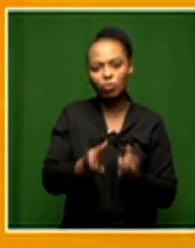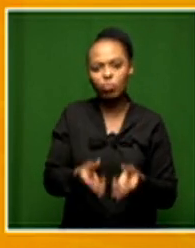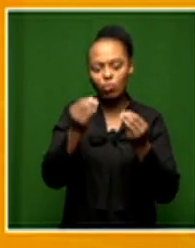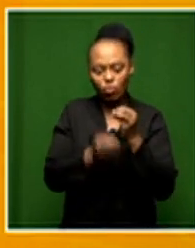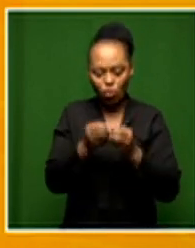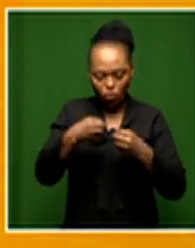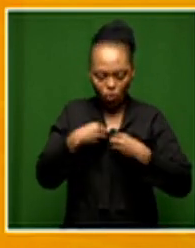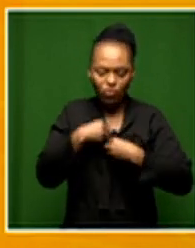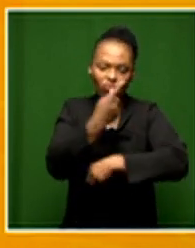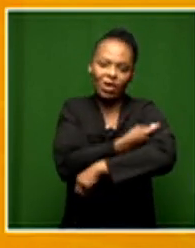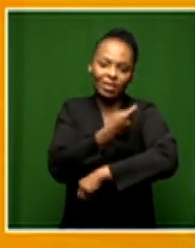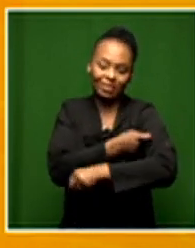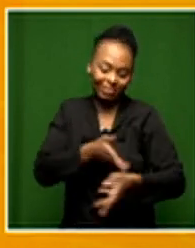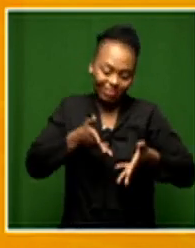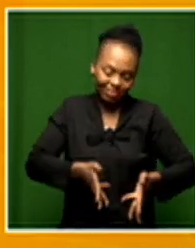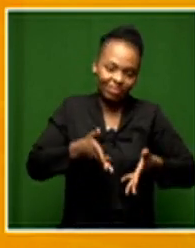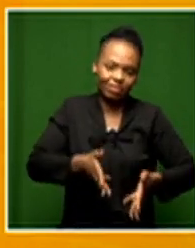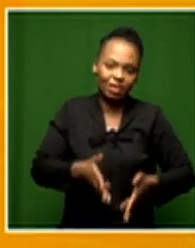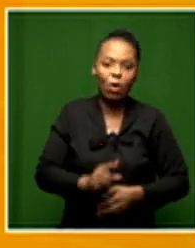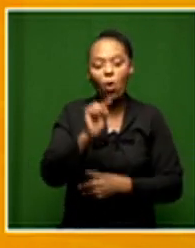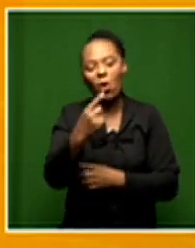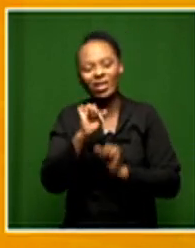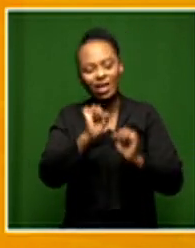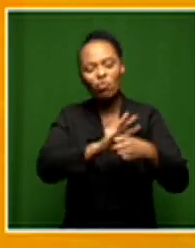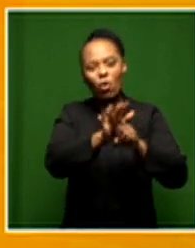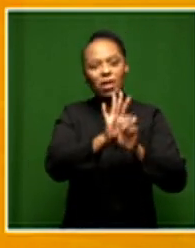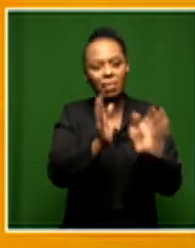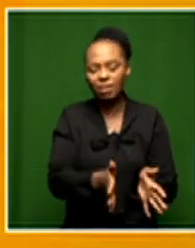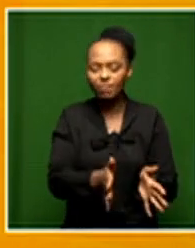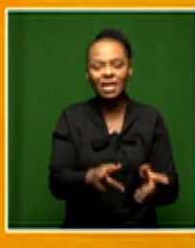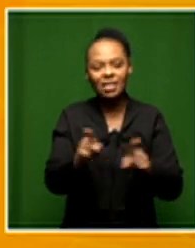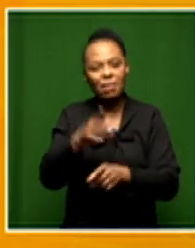to manufacture vaccines, not just for COVID-19, as you heard him